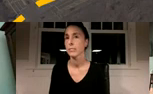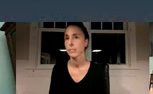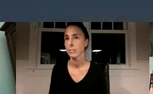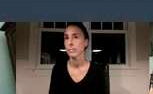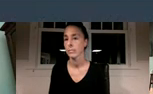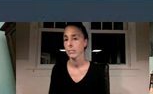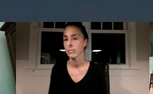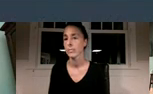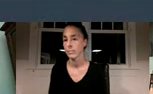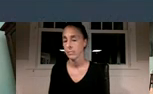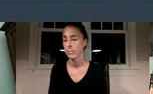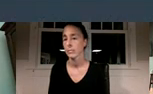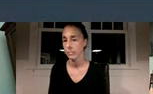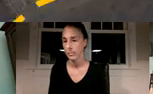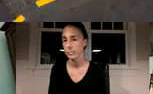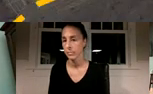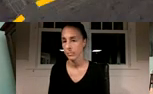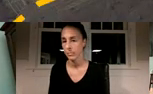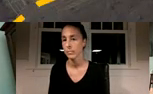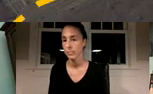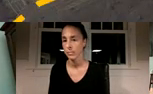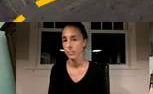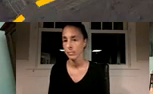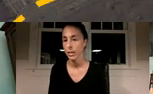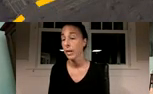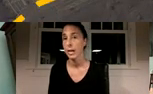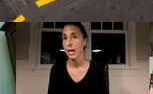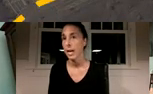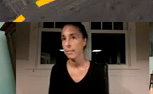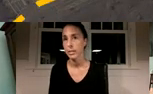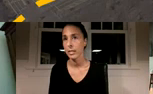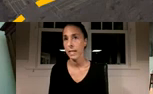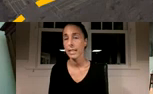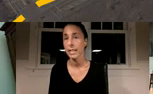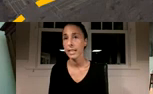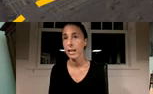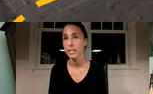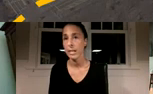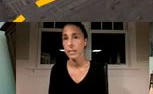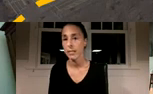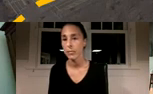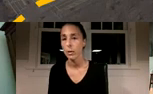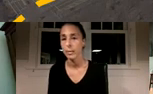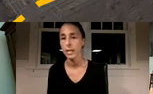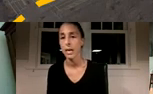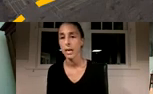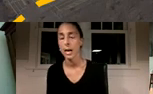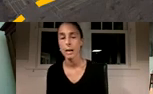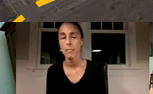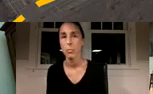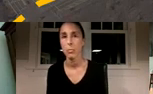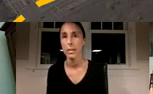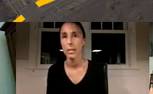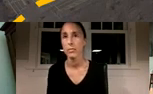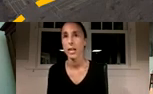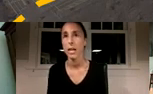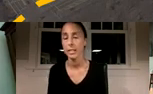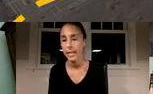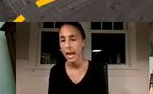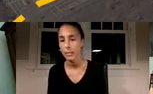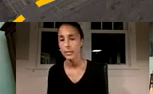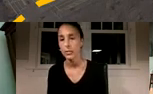locations feeding to the same system that's already overwhelmed. Absolutely agree. And the county does have a formula